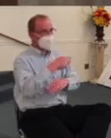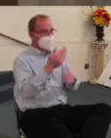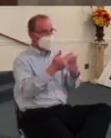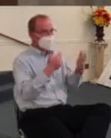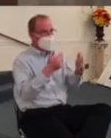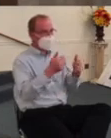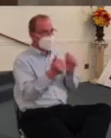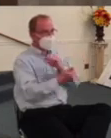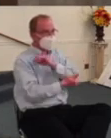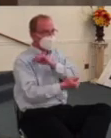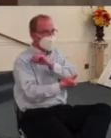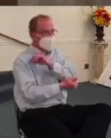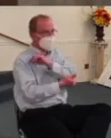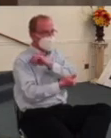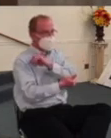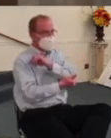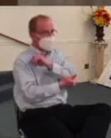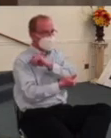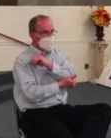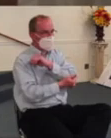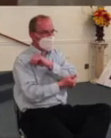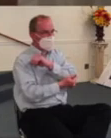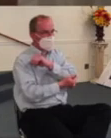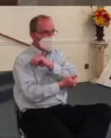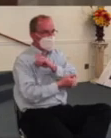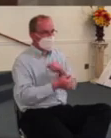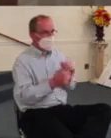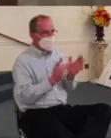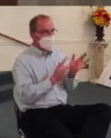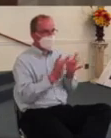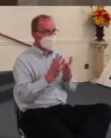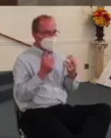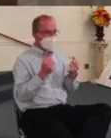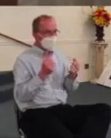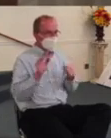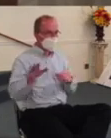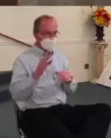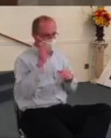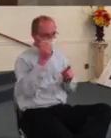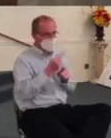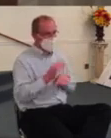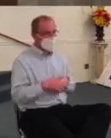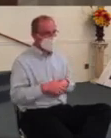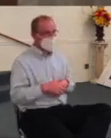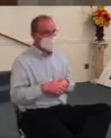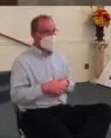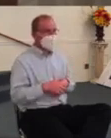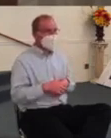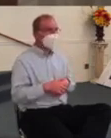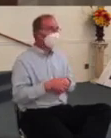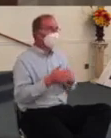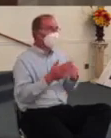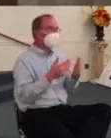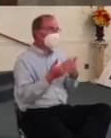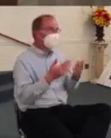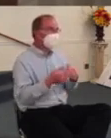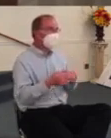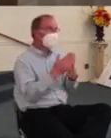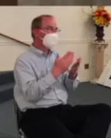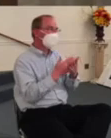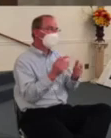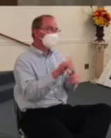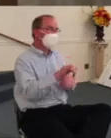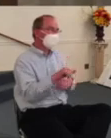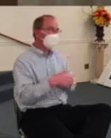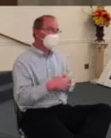anointed. But whatever the case, the lesson is the same. Little things mean